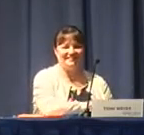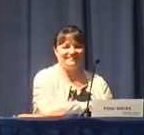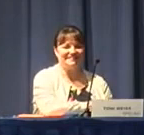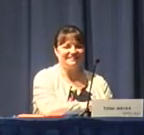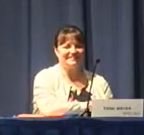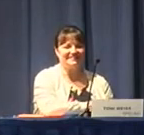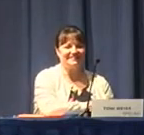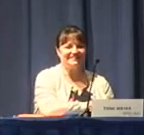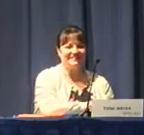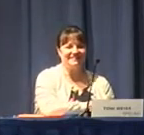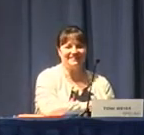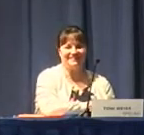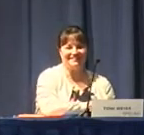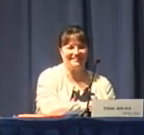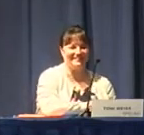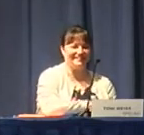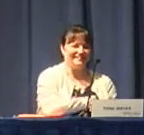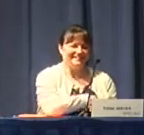too.